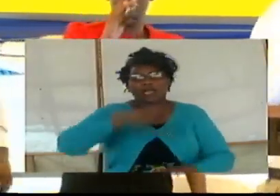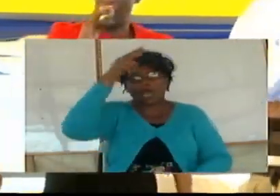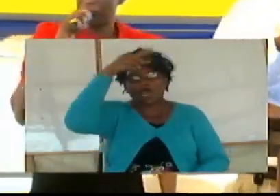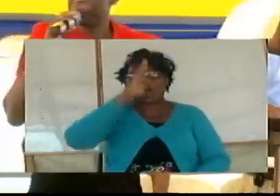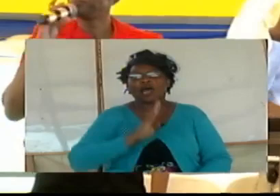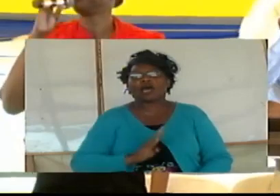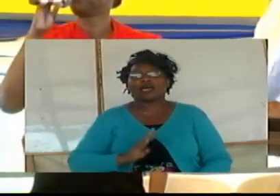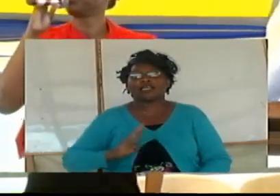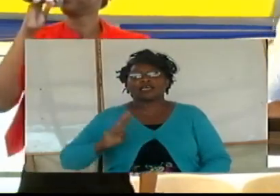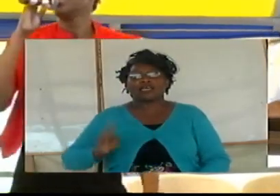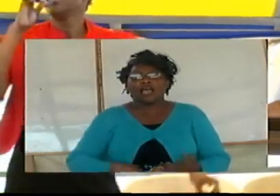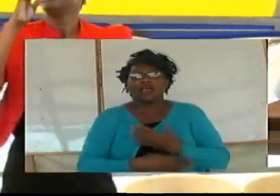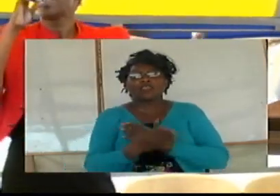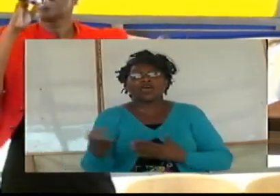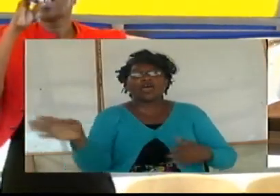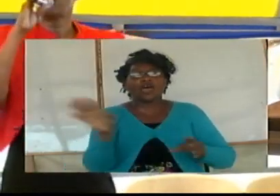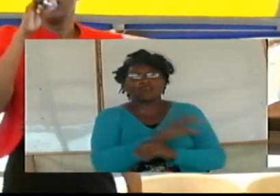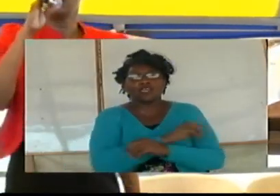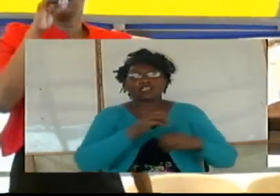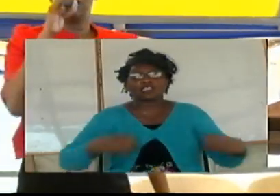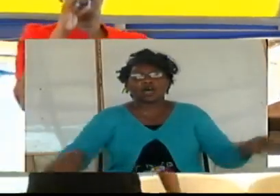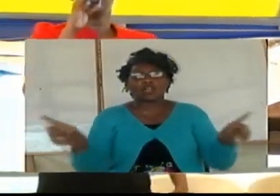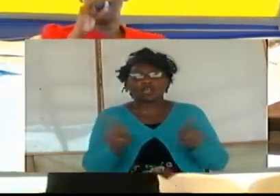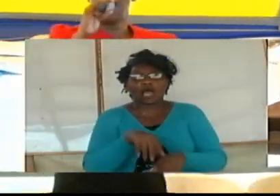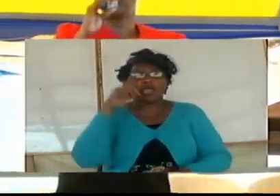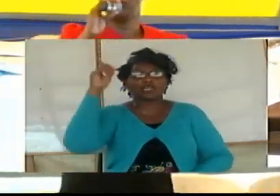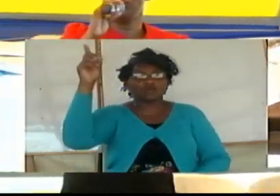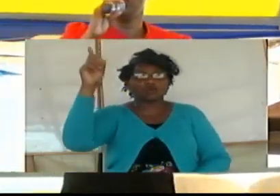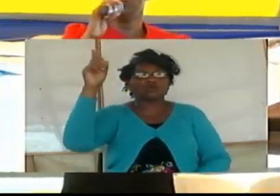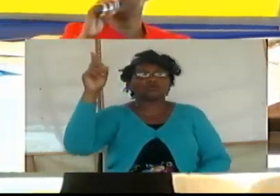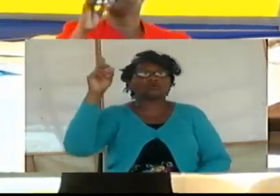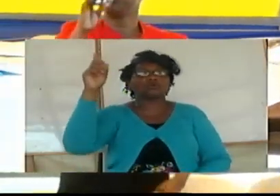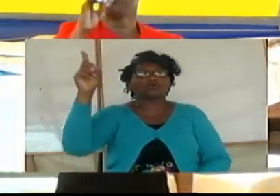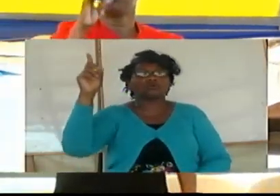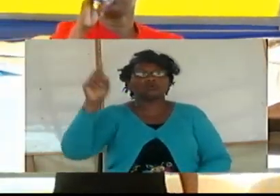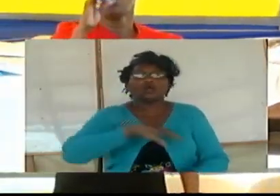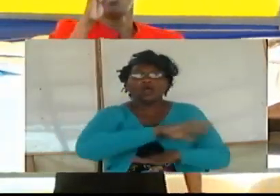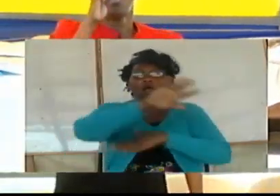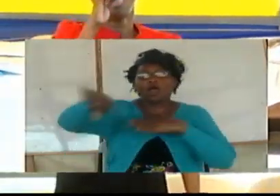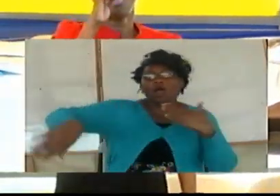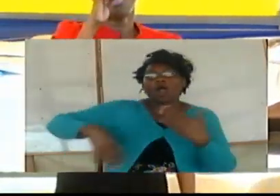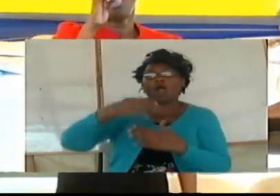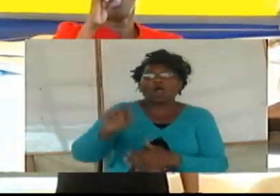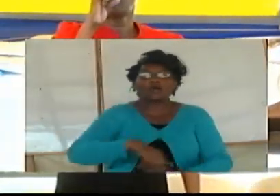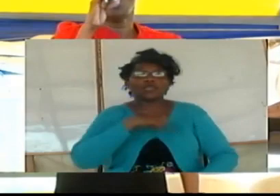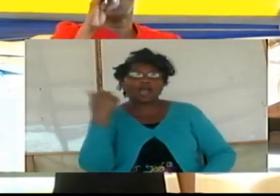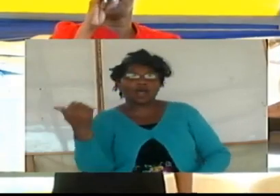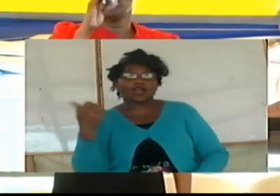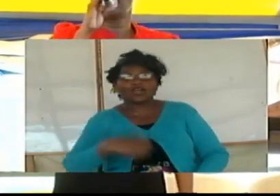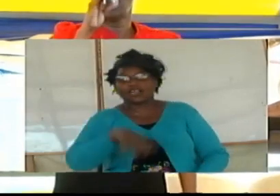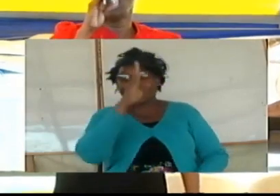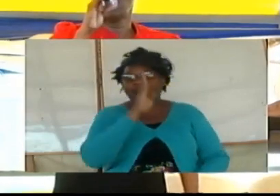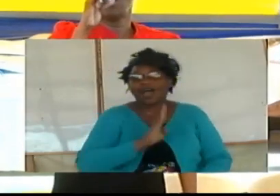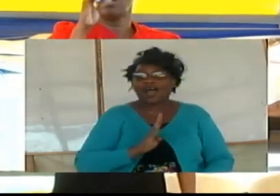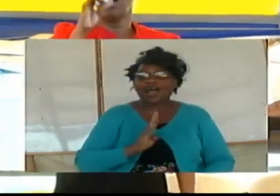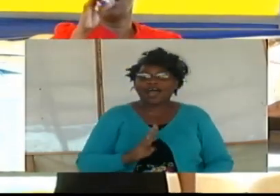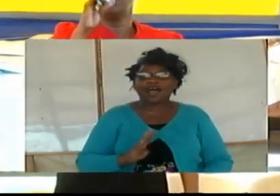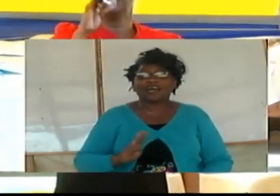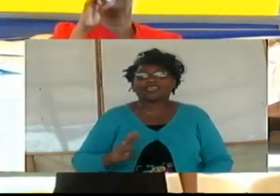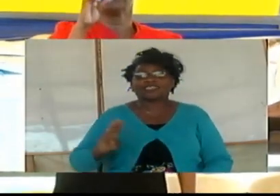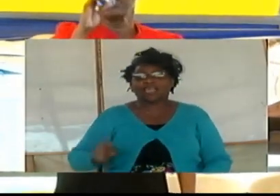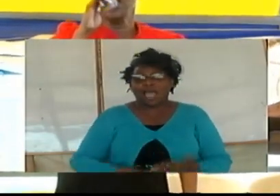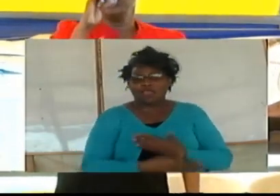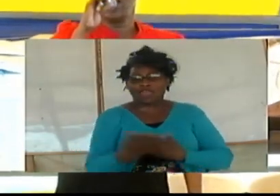High God. Oh, there is none like you. We say, oh, all other